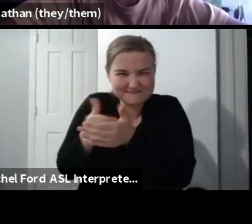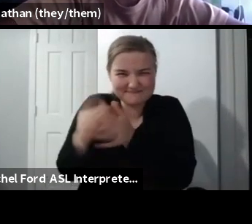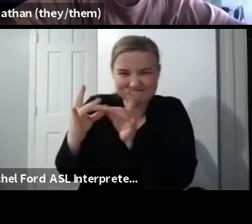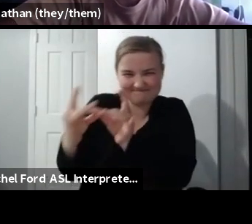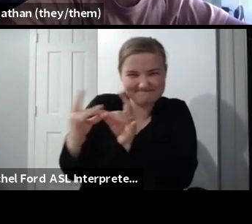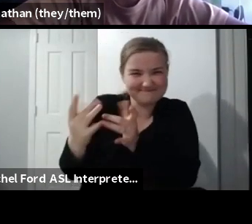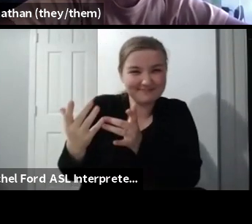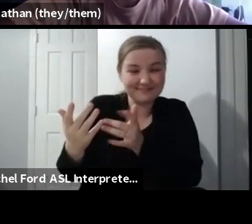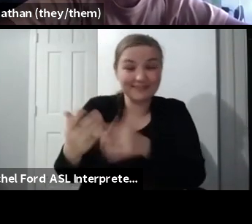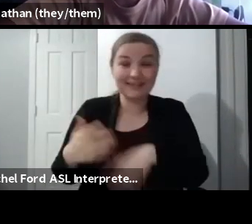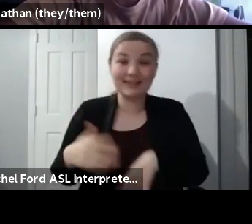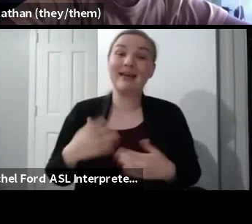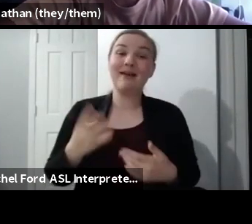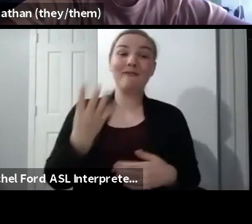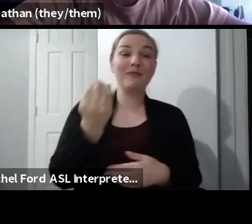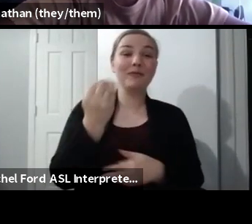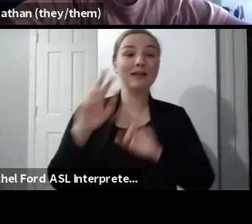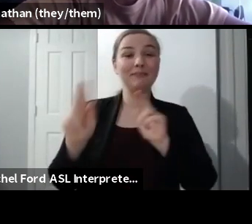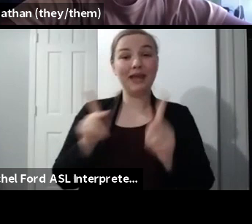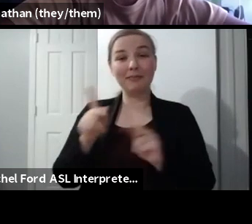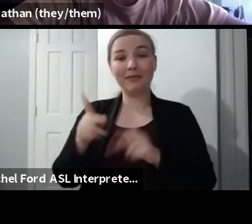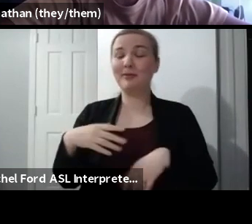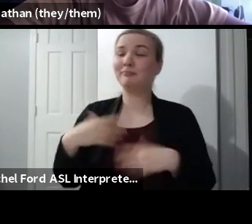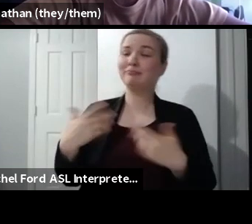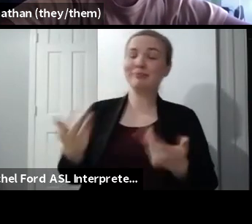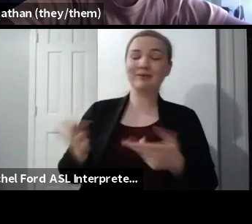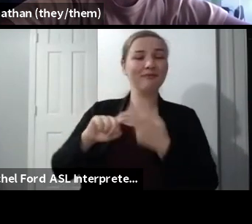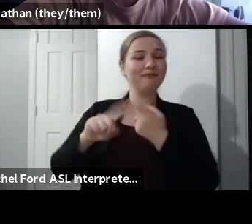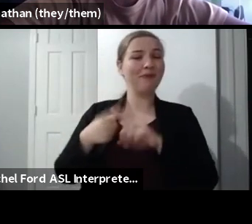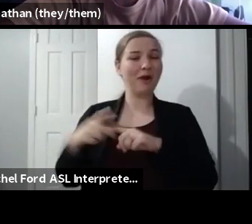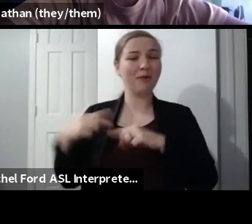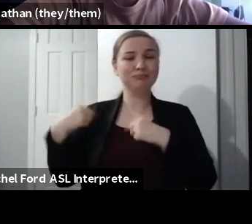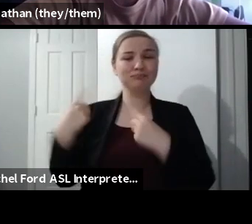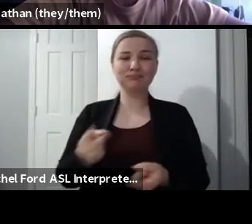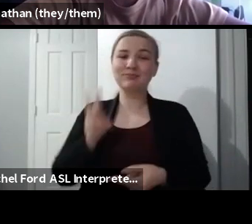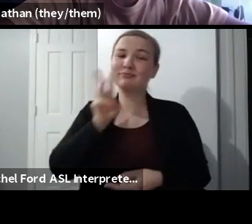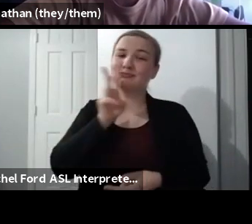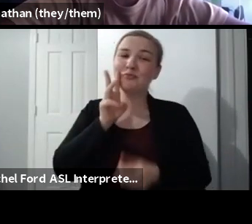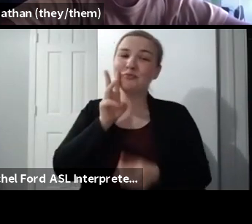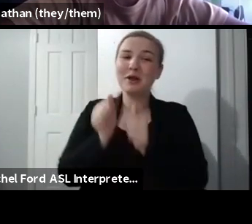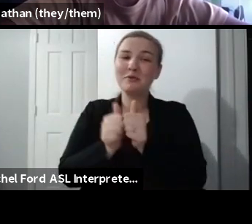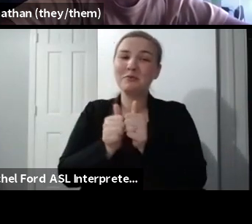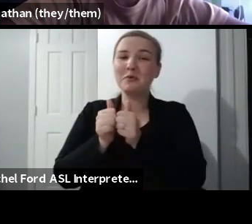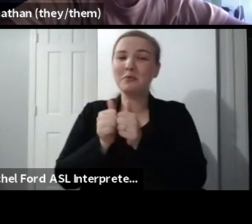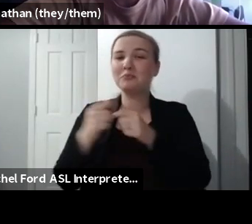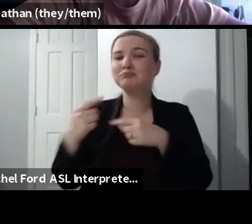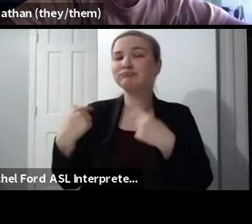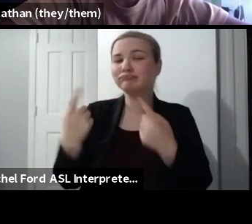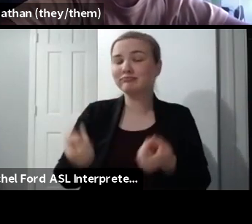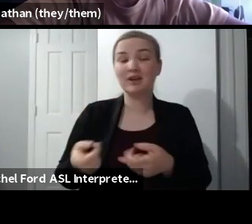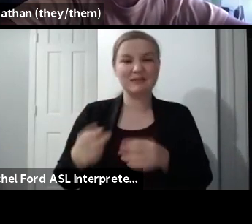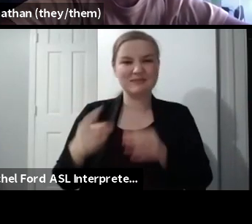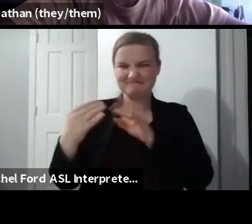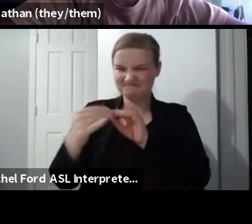been drinking wine together for a long time, who are willing to, you know, like be like, we've been arguing about the same thing.